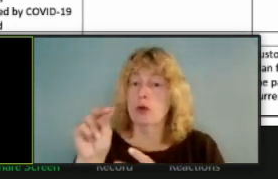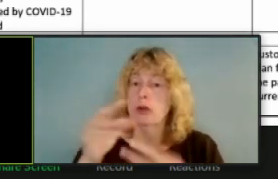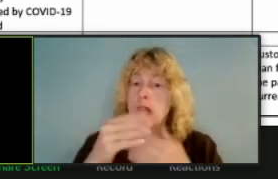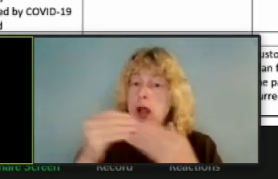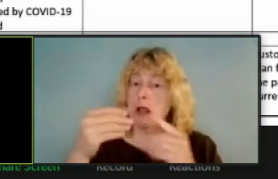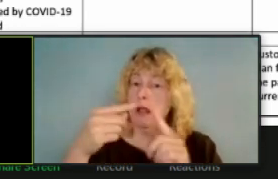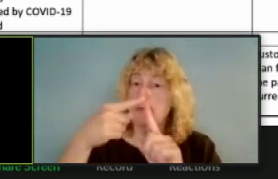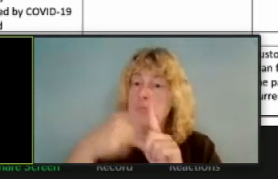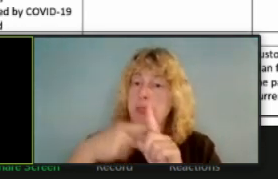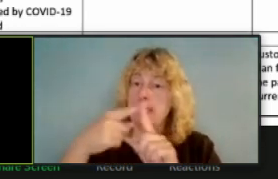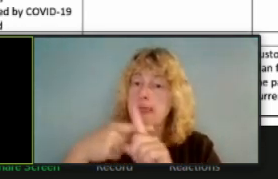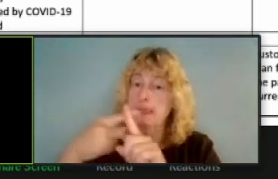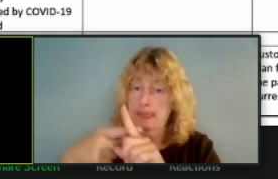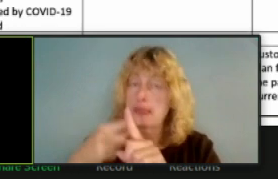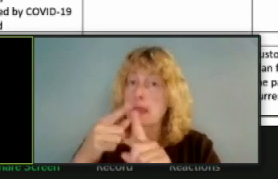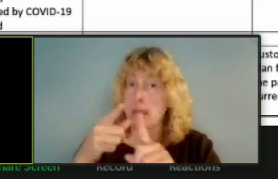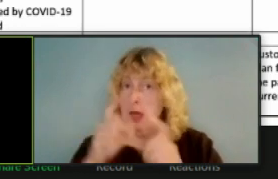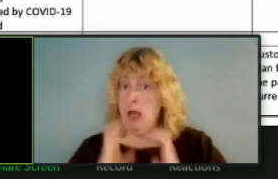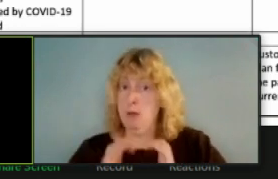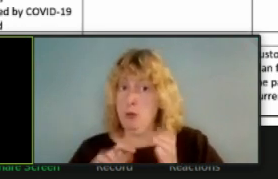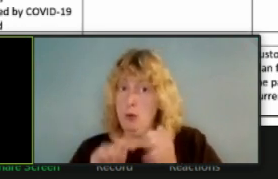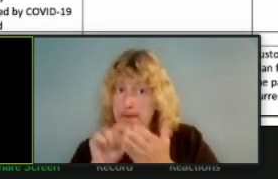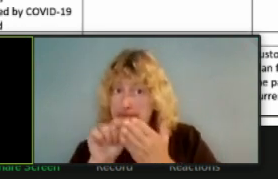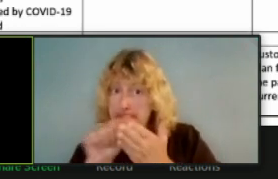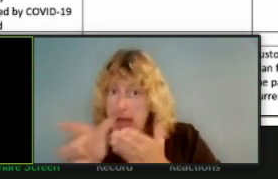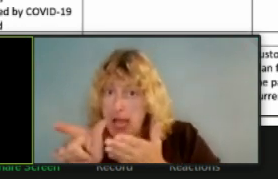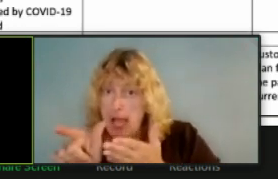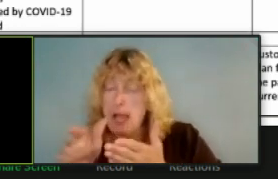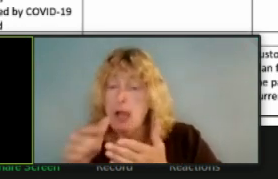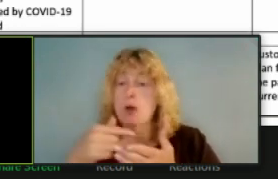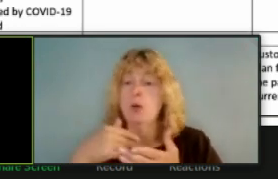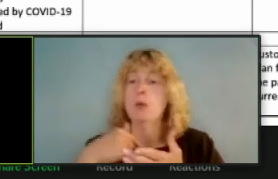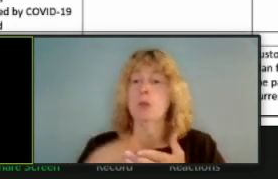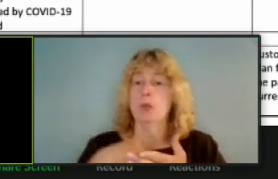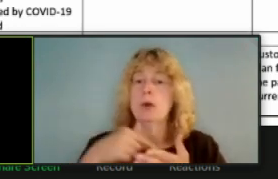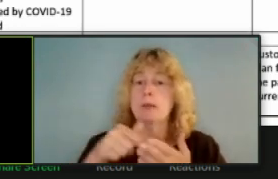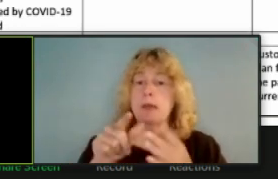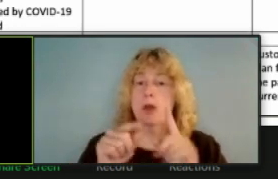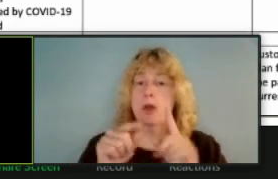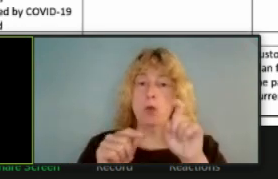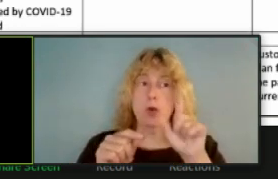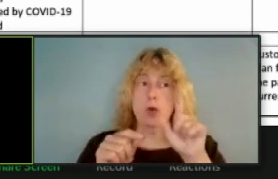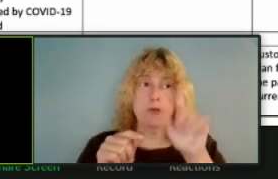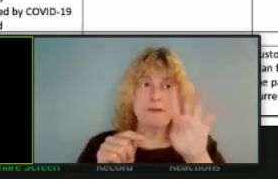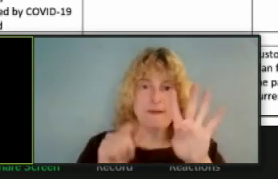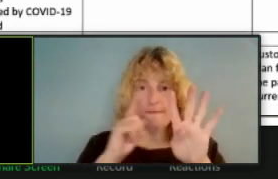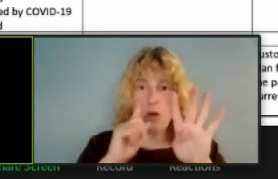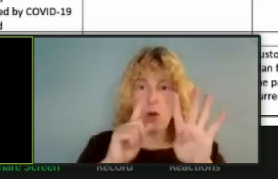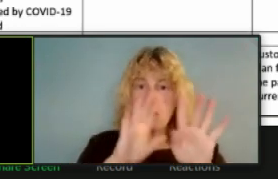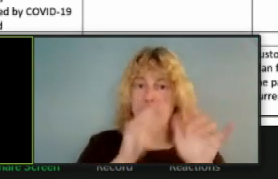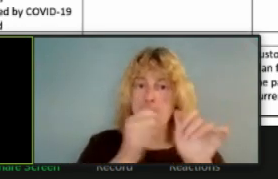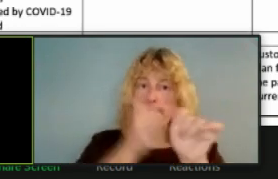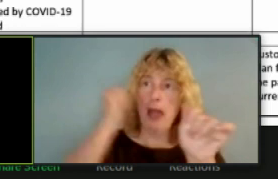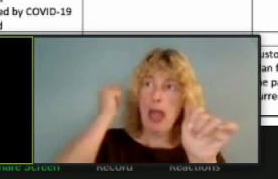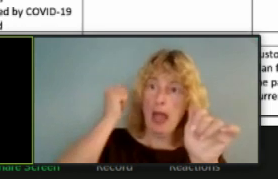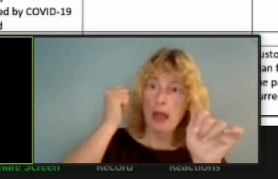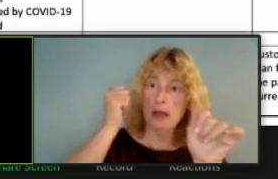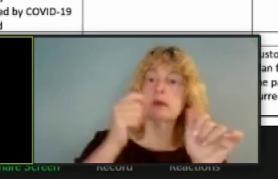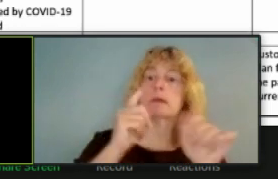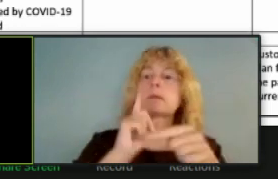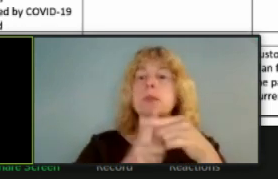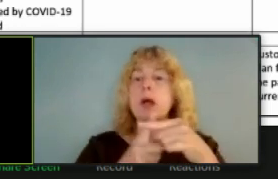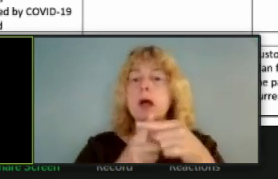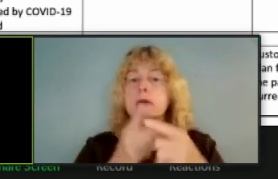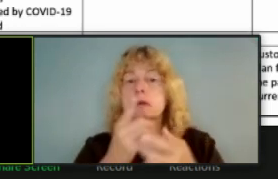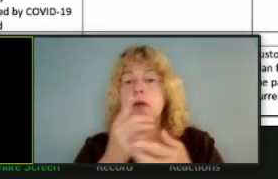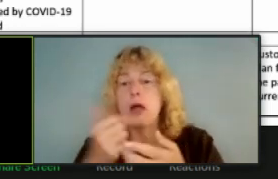month, we get paid 1/24 towards their arrears and a portion that helps offset their budget. In